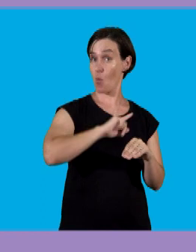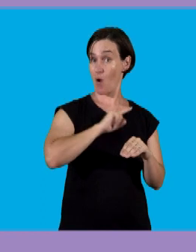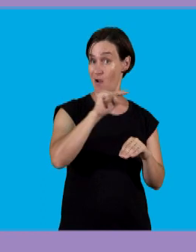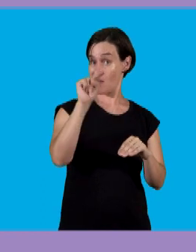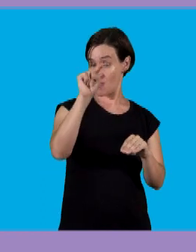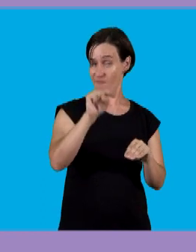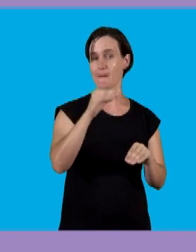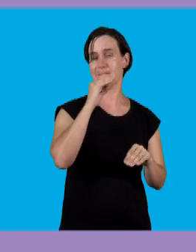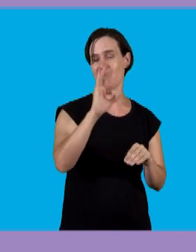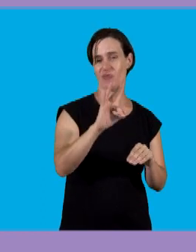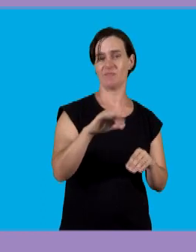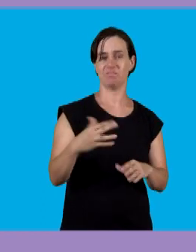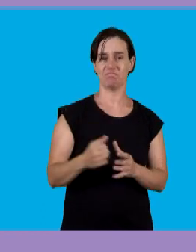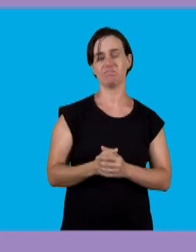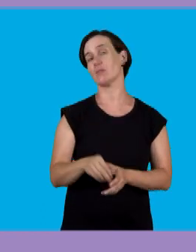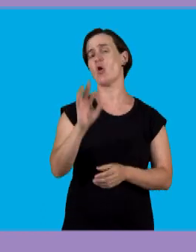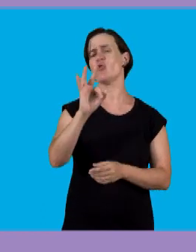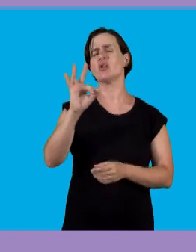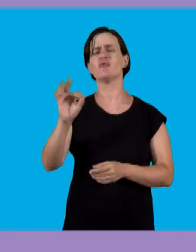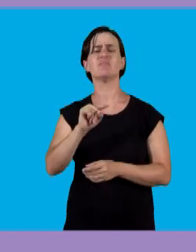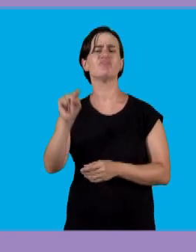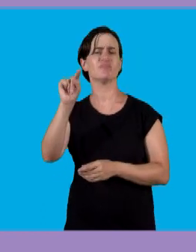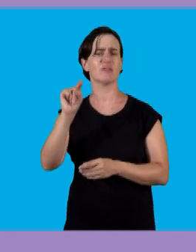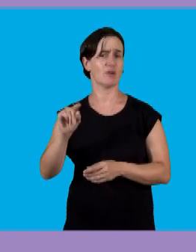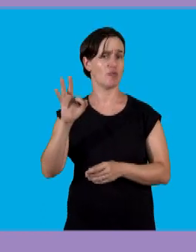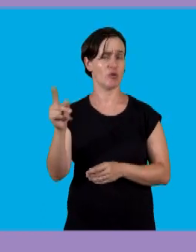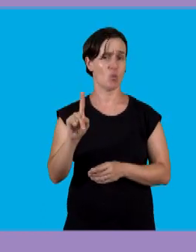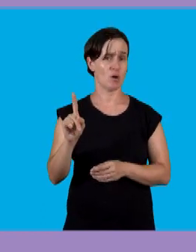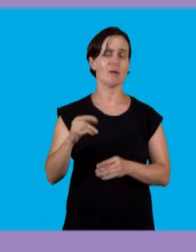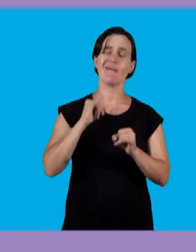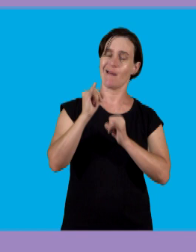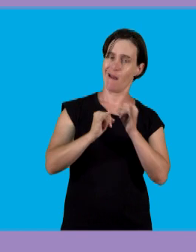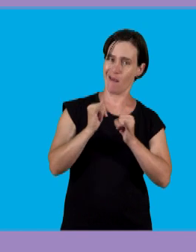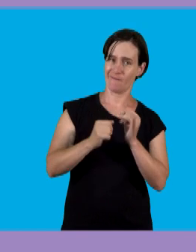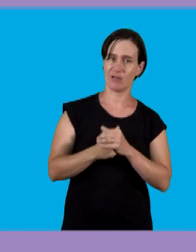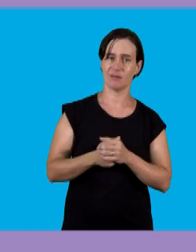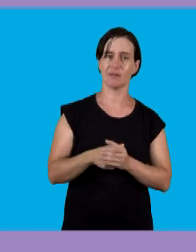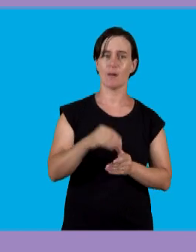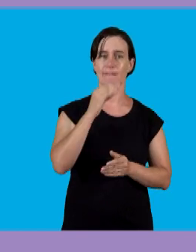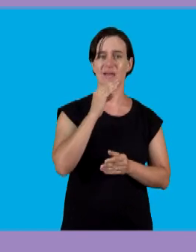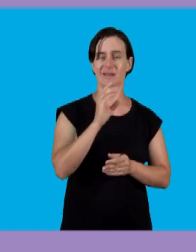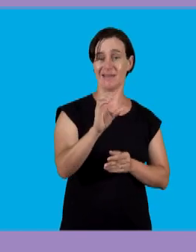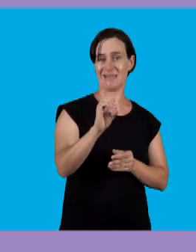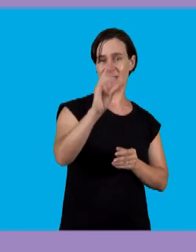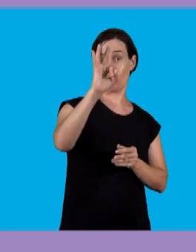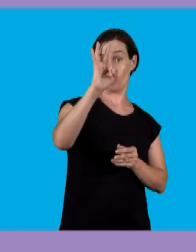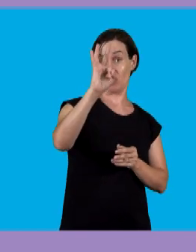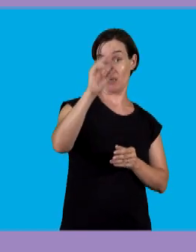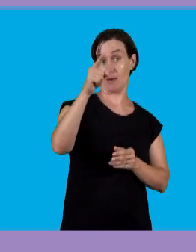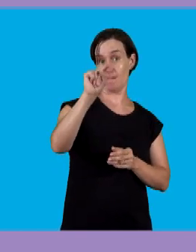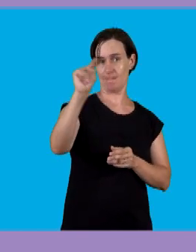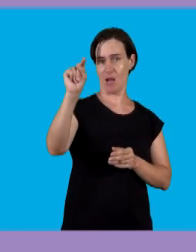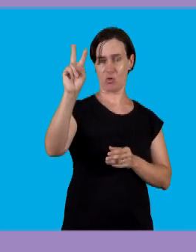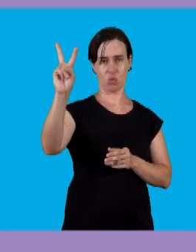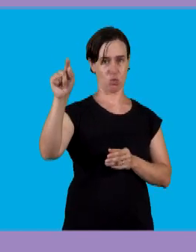subtracting. 33 divided by 3 is 11. And those powers have the same base,